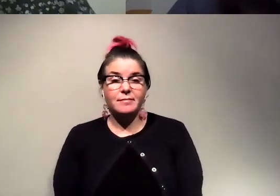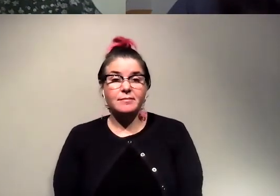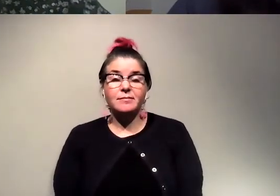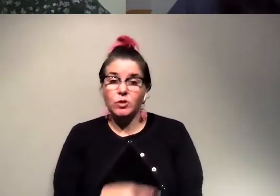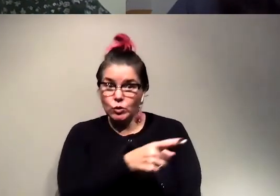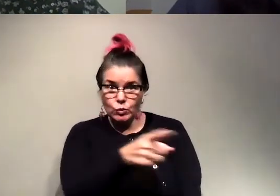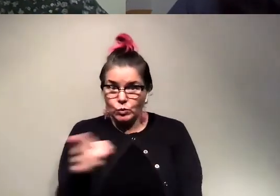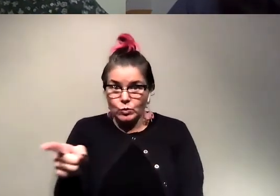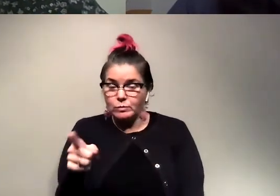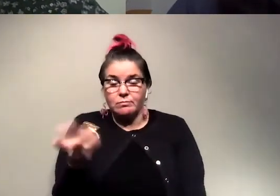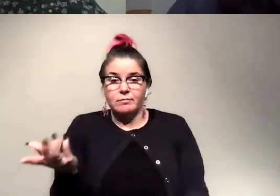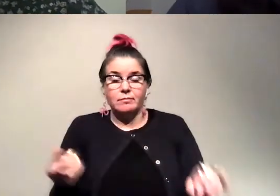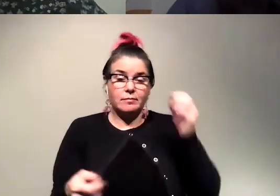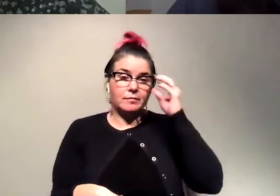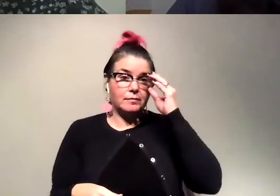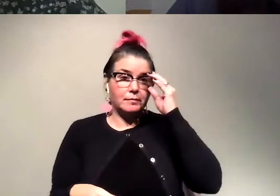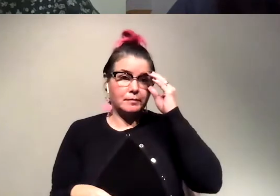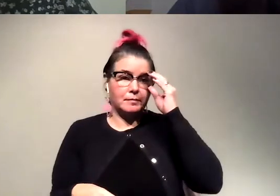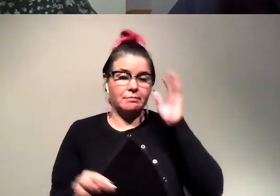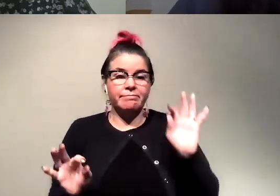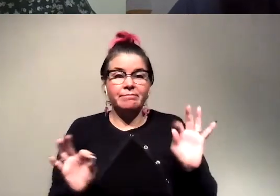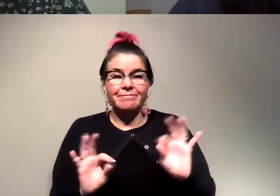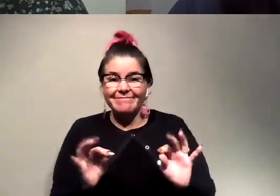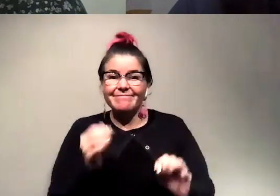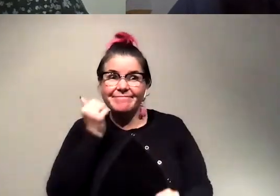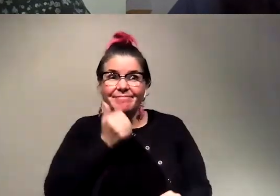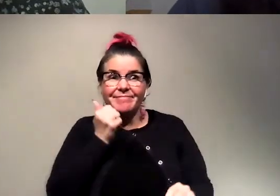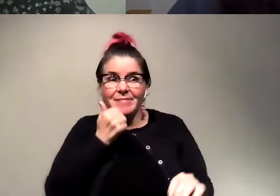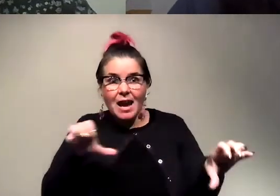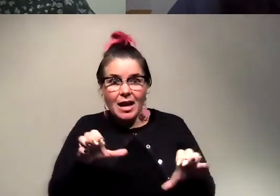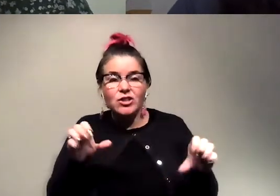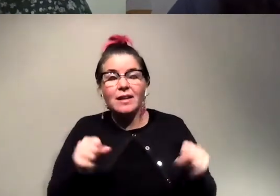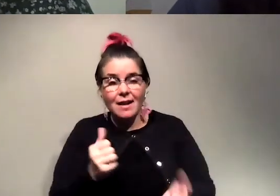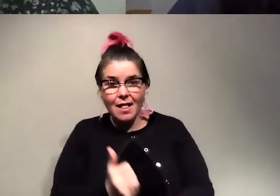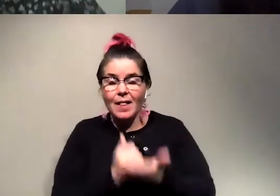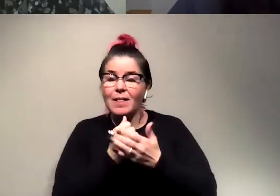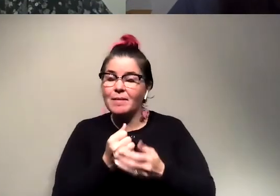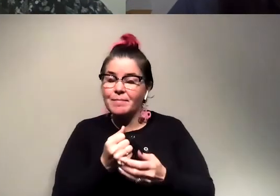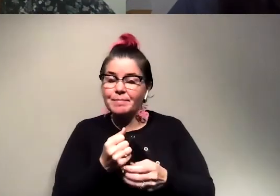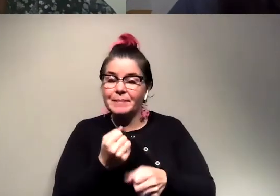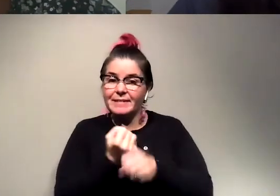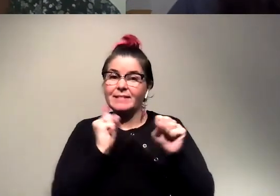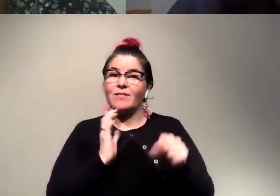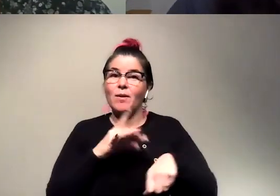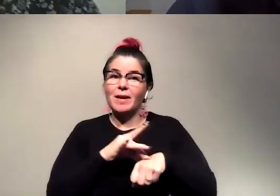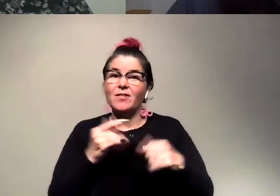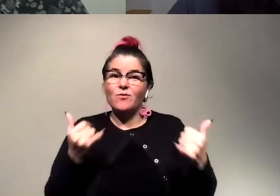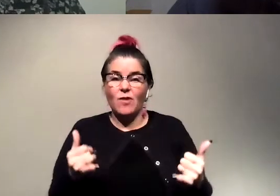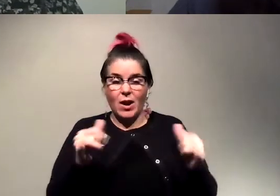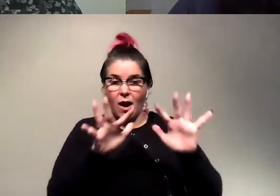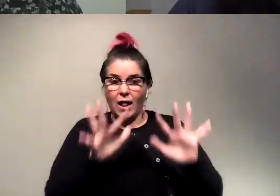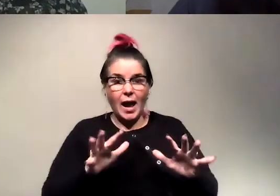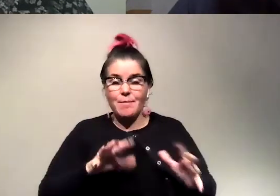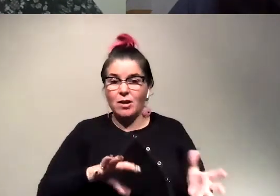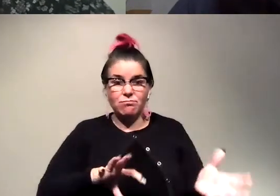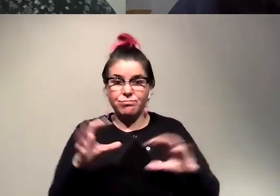you, and small actions you do every day can help save our planet. We're in the middle of a climate crisis,